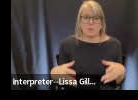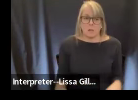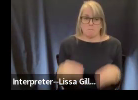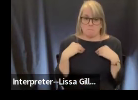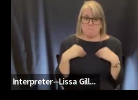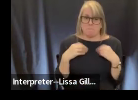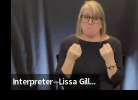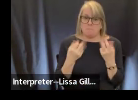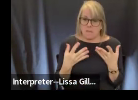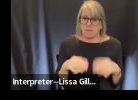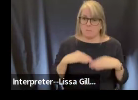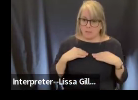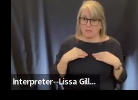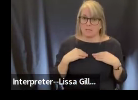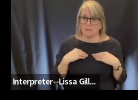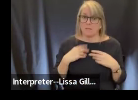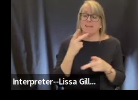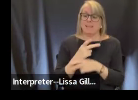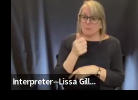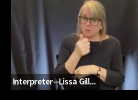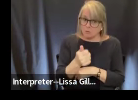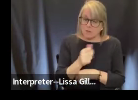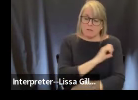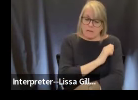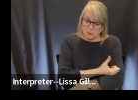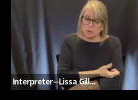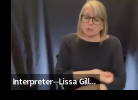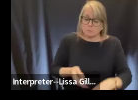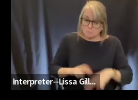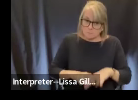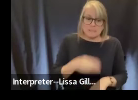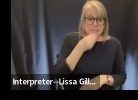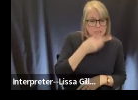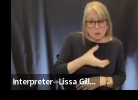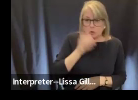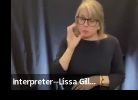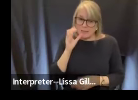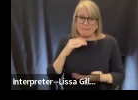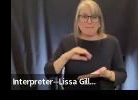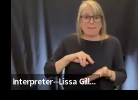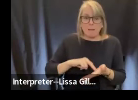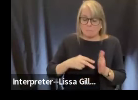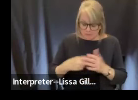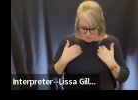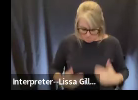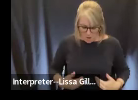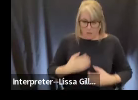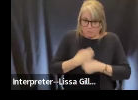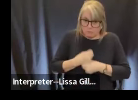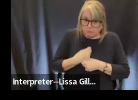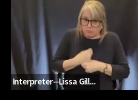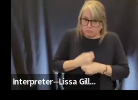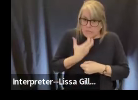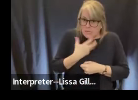you are keeping up your internal energy by eating and drinking, so you're creating that body heat for yourself. And then, of course, being